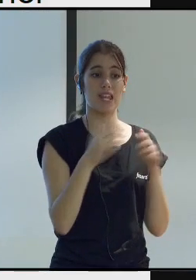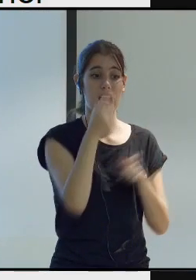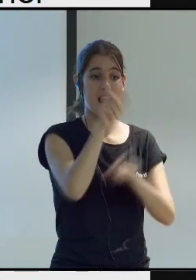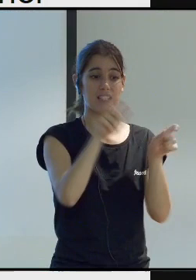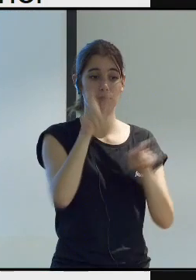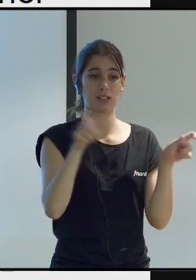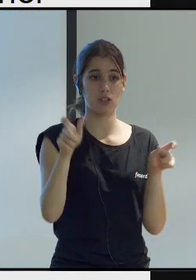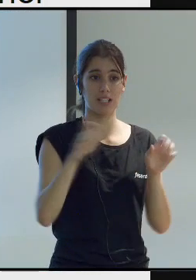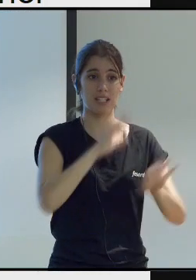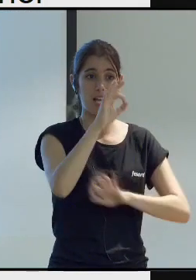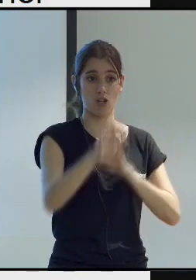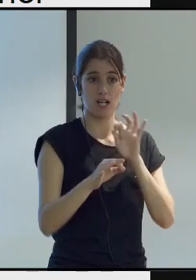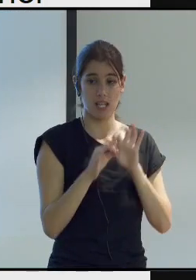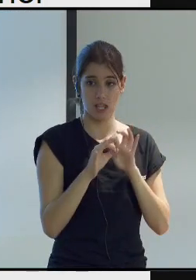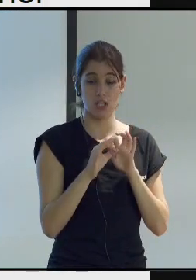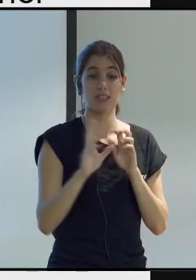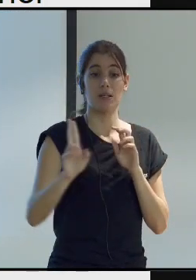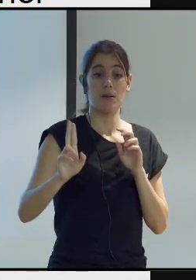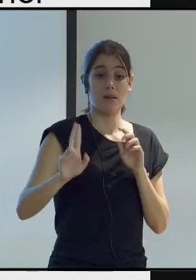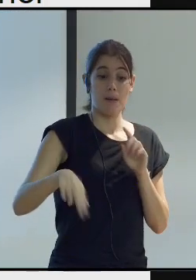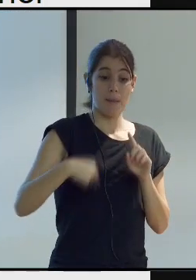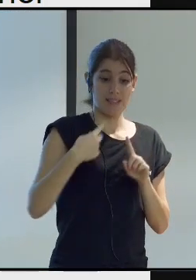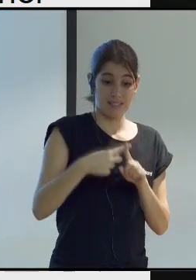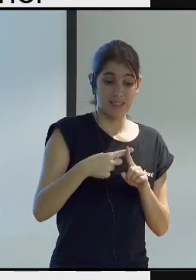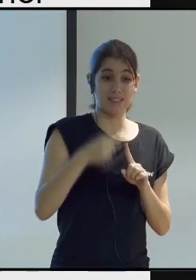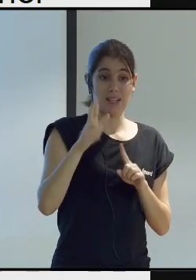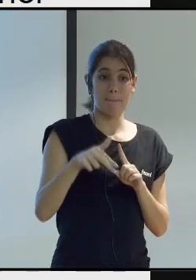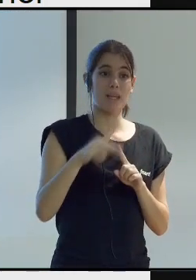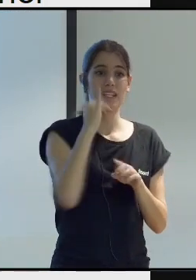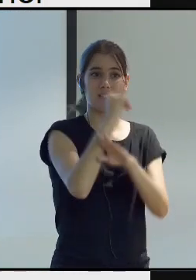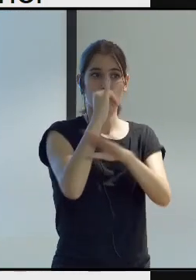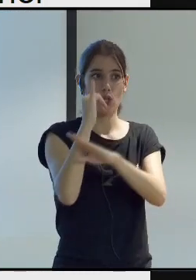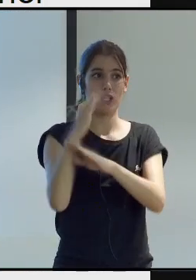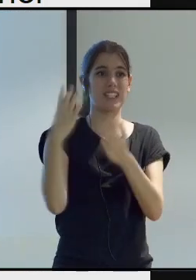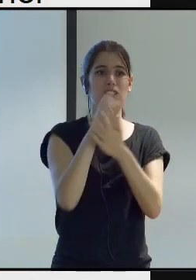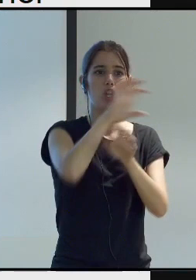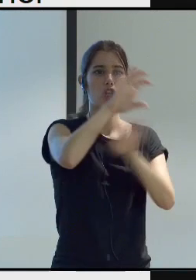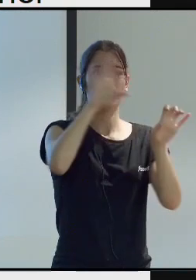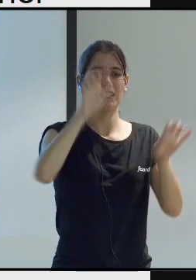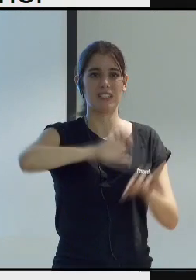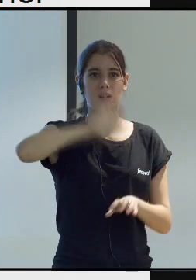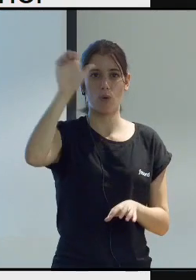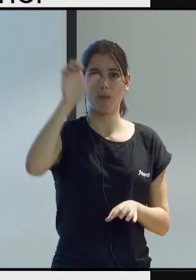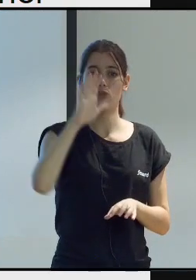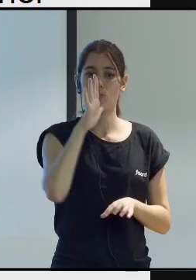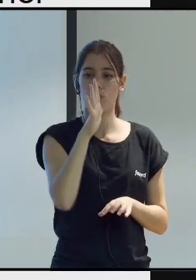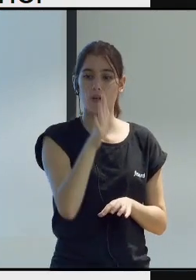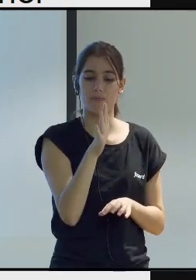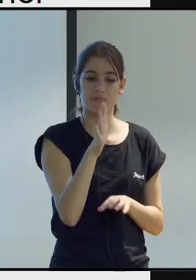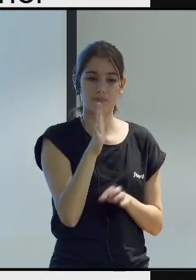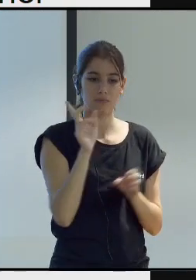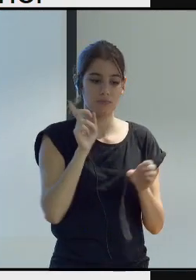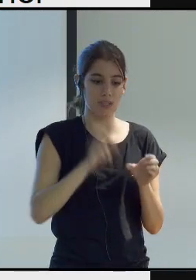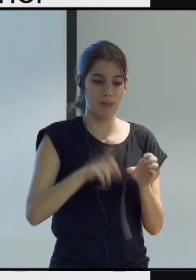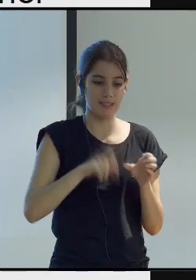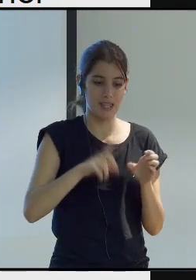organizations, and institutions on all European countries to participate in the European Independent Living Day, and that's the